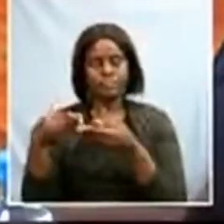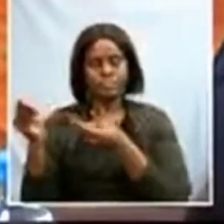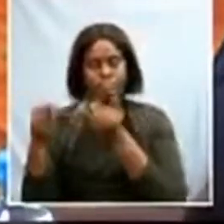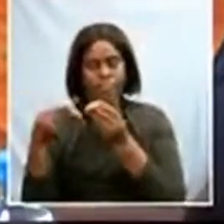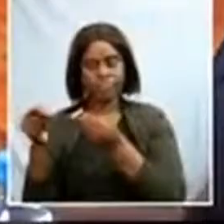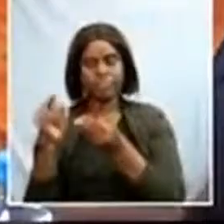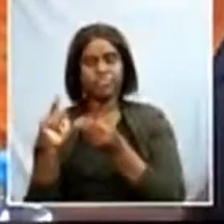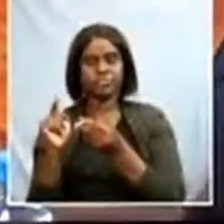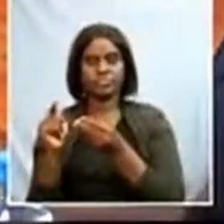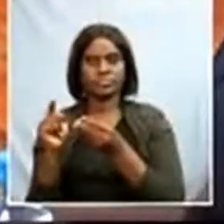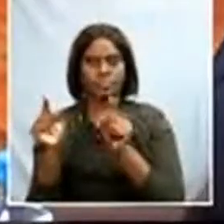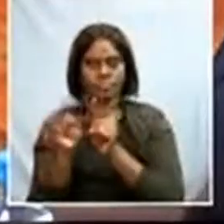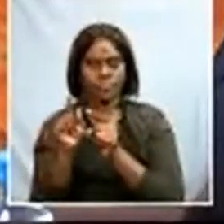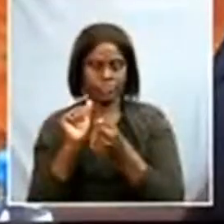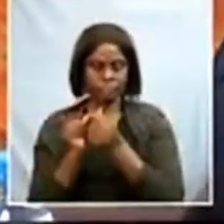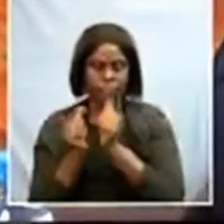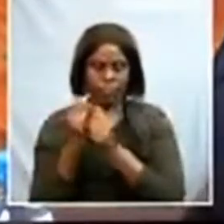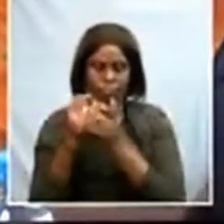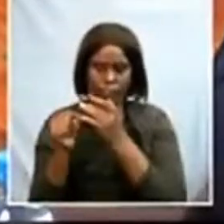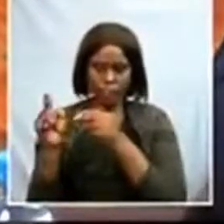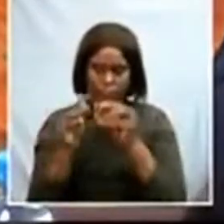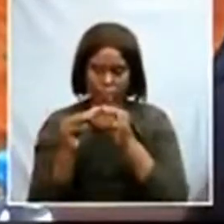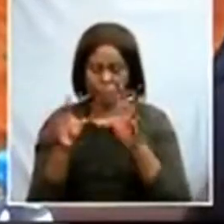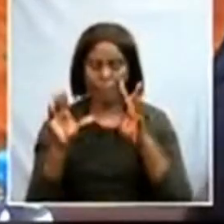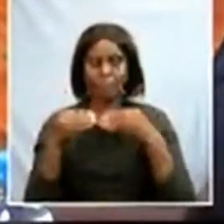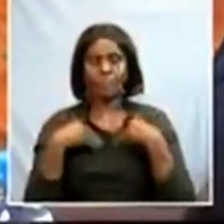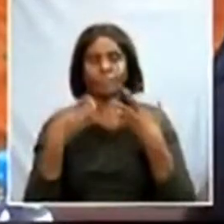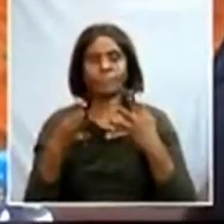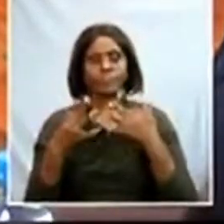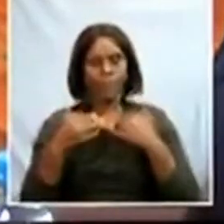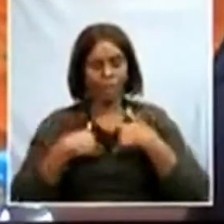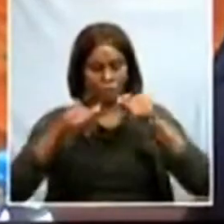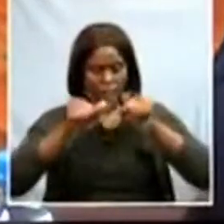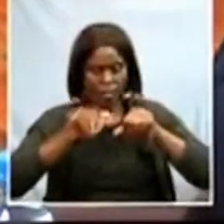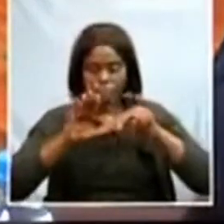expenditure. Cause of query, management acknowledges the